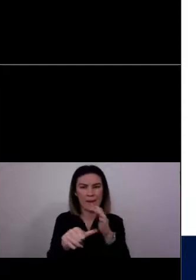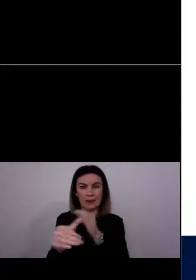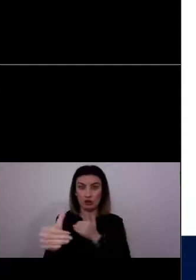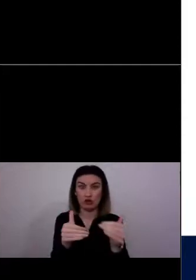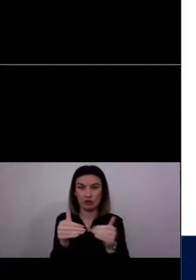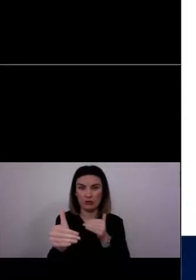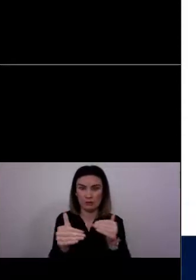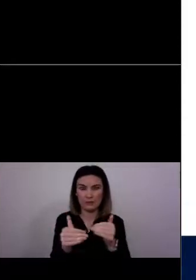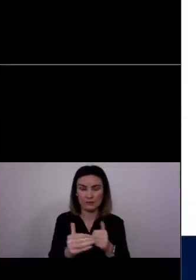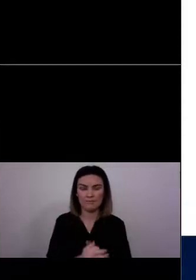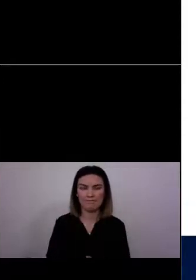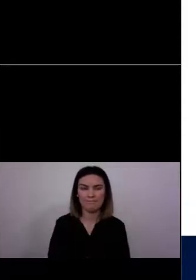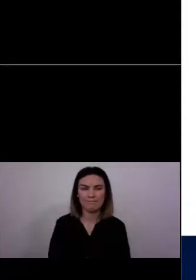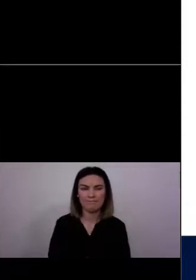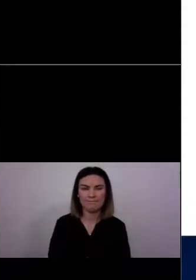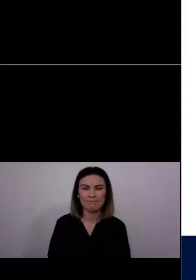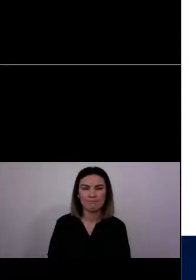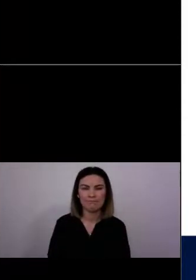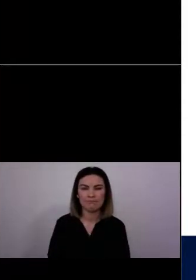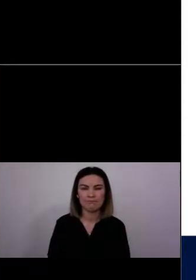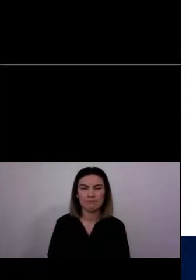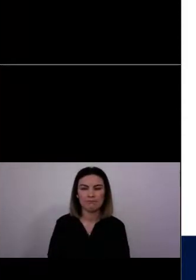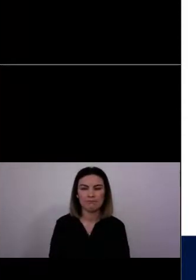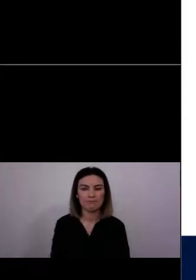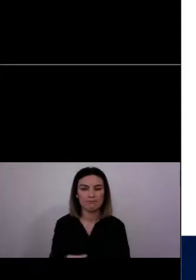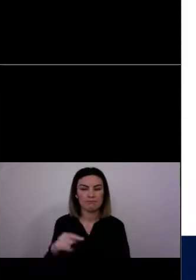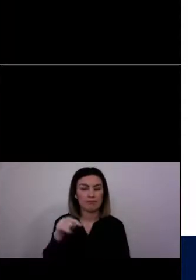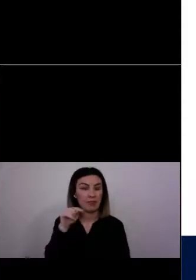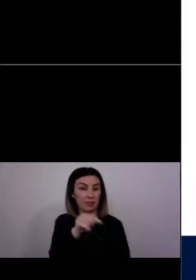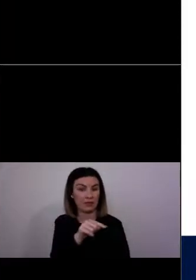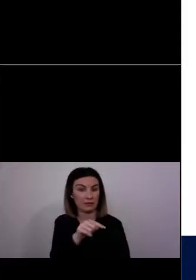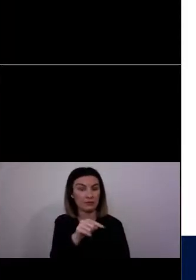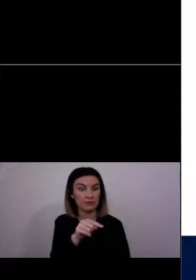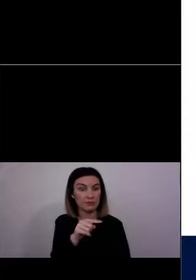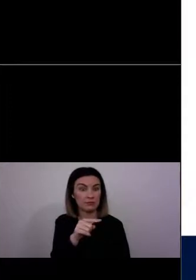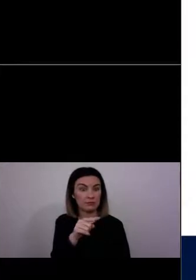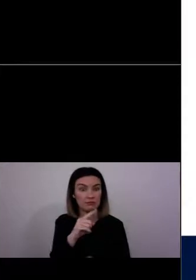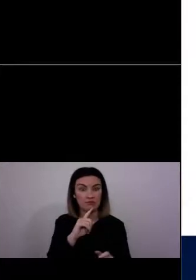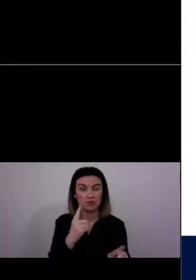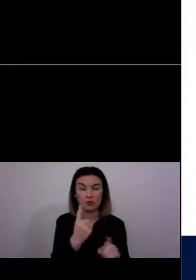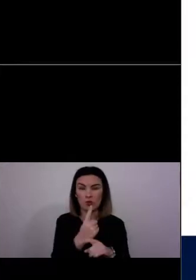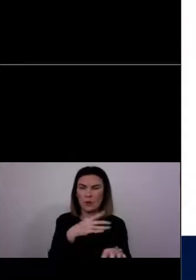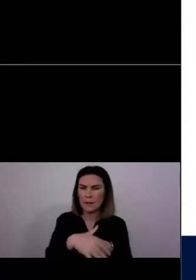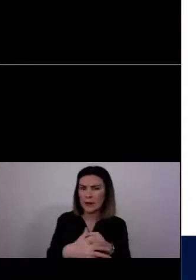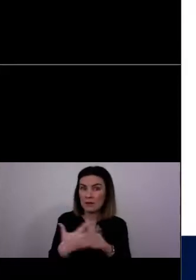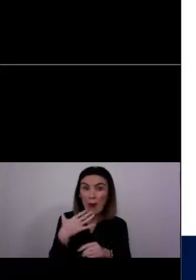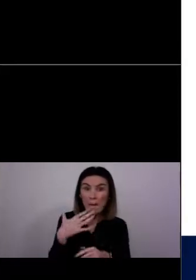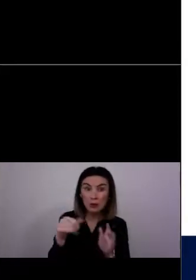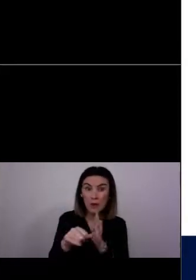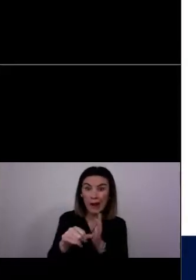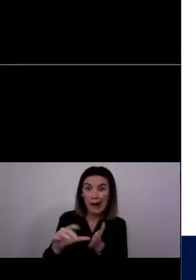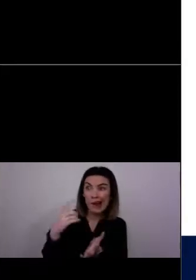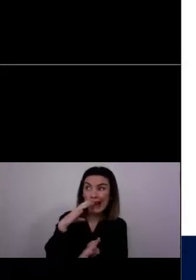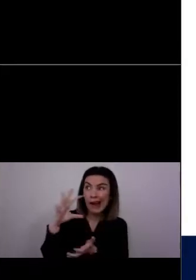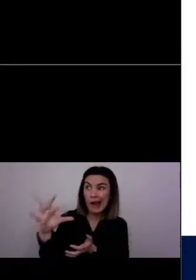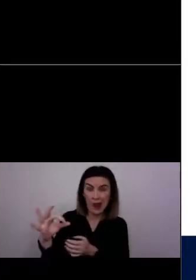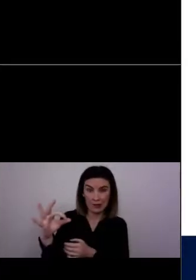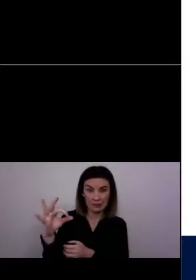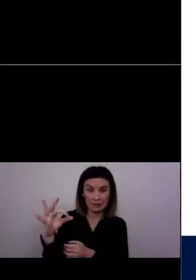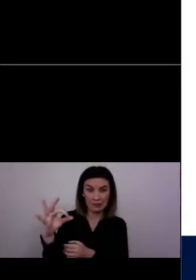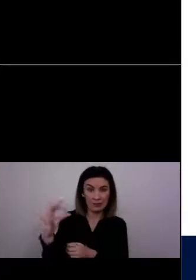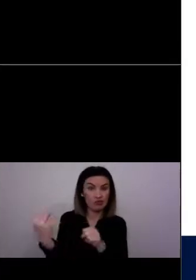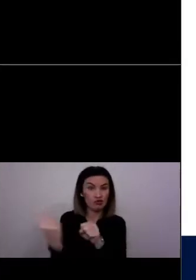So this is also looking at the amount of money that you're requesting from Create New South Wales. So really be realistic